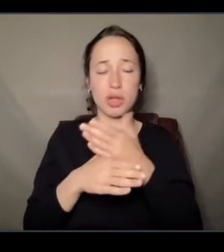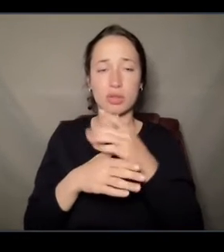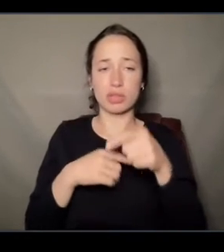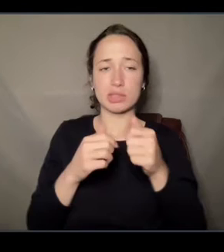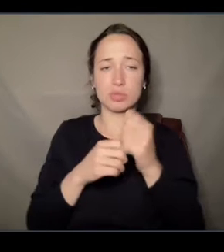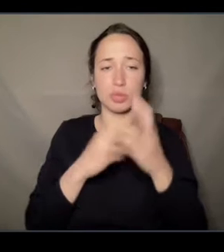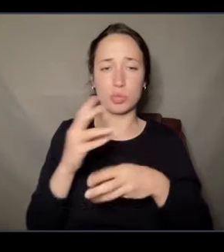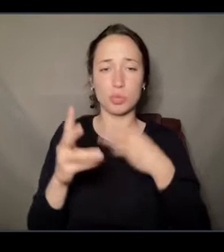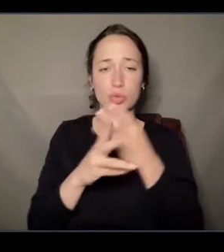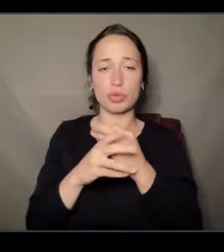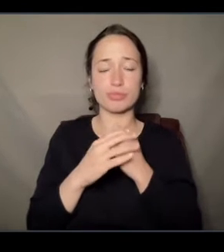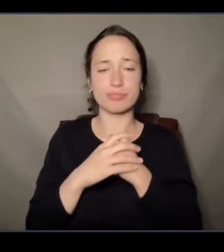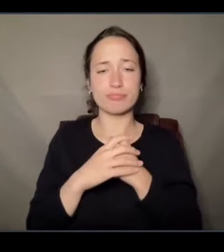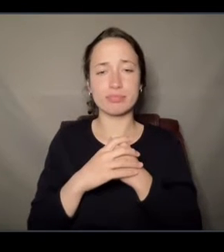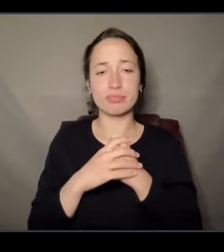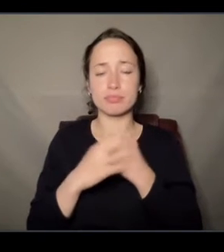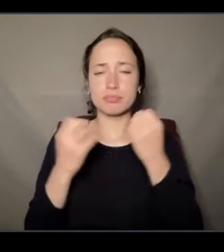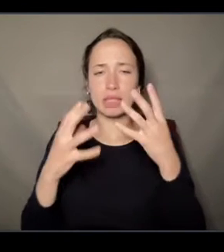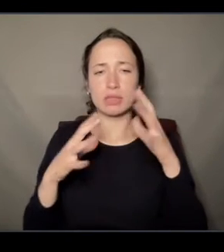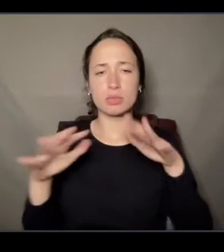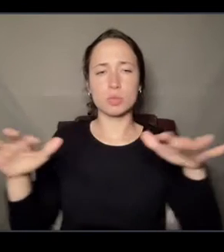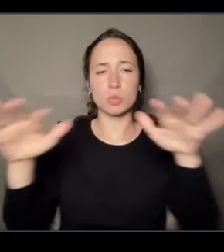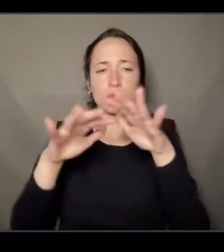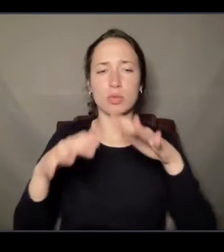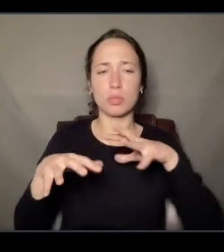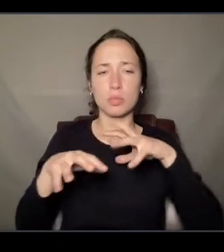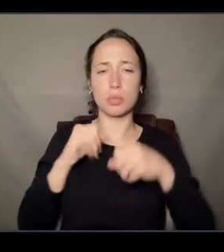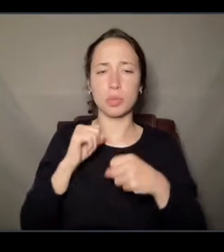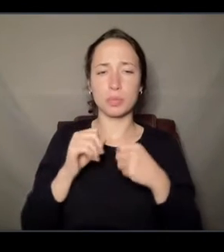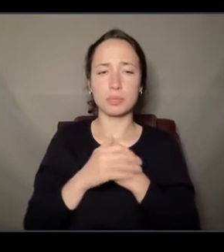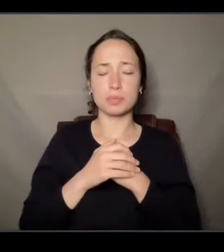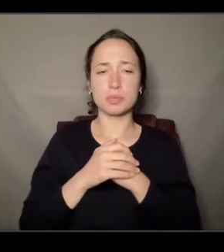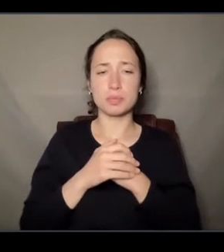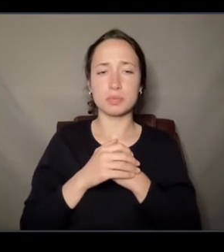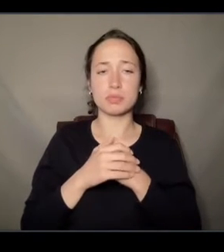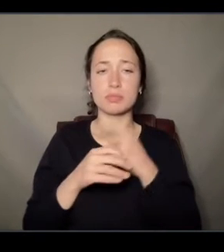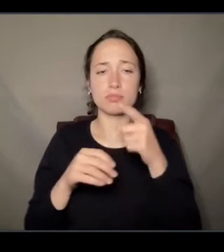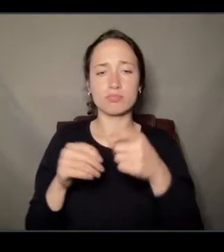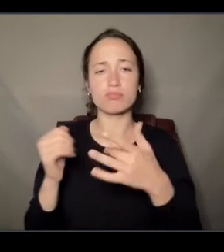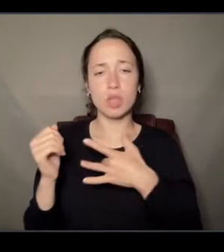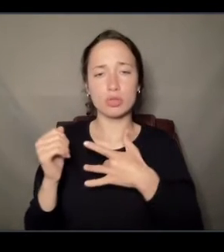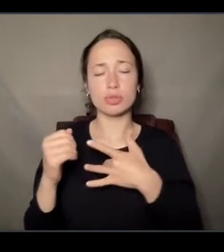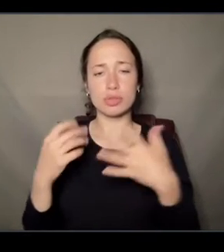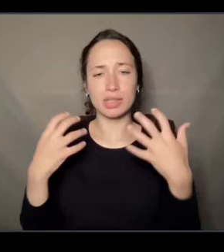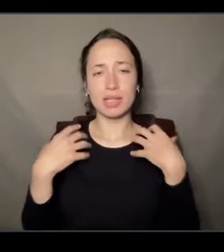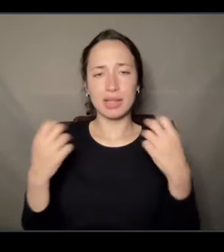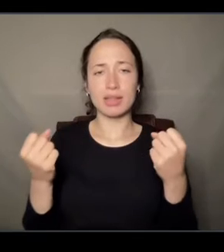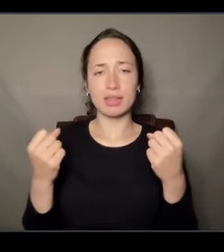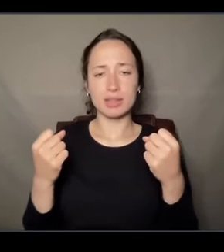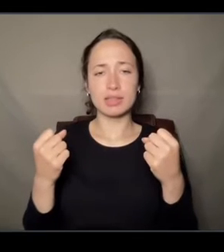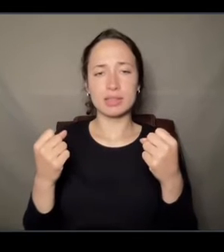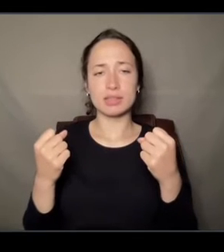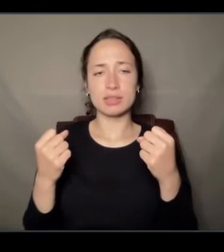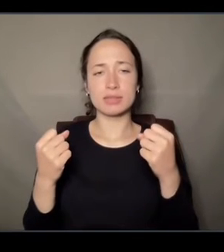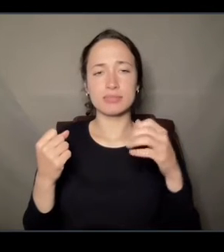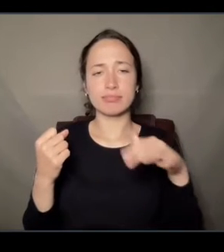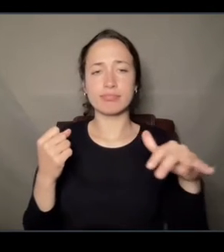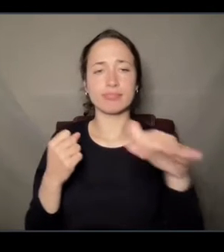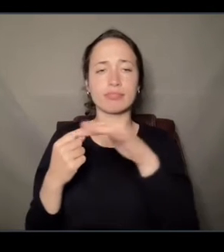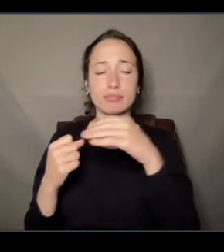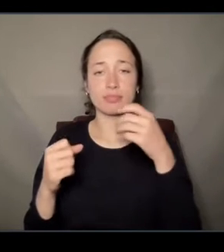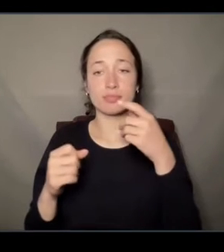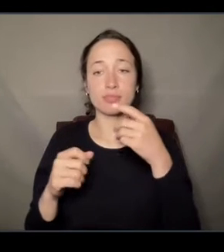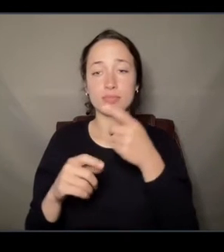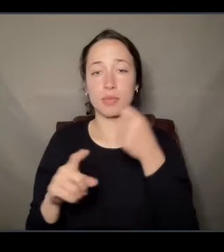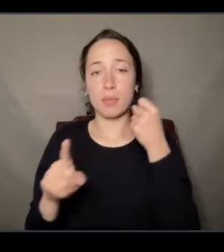with the world. There's so many souls out there broken. You are touching and healing, and you will never